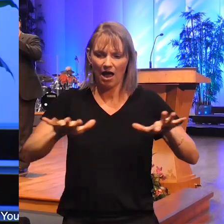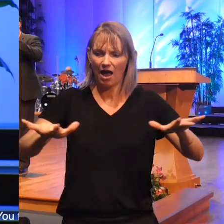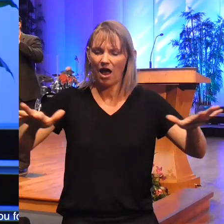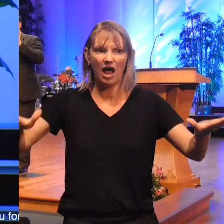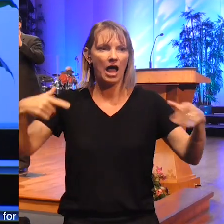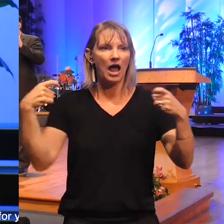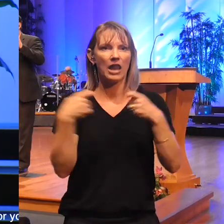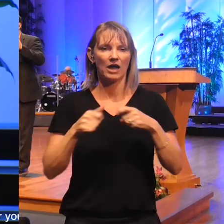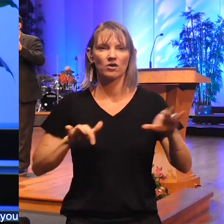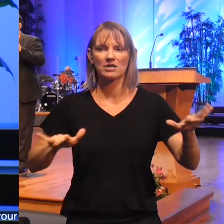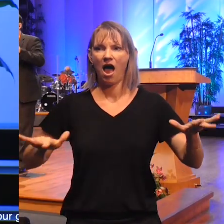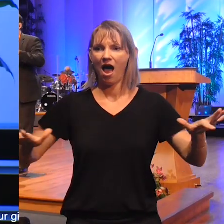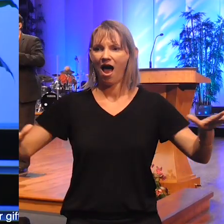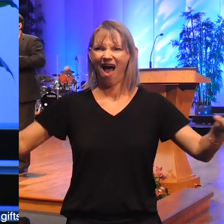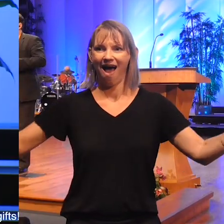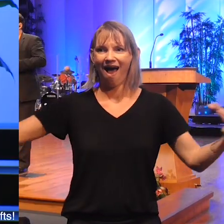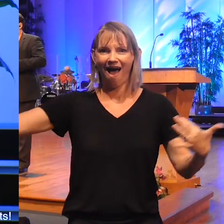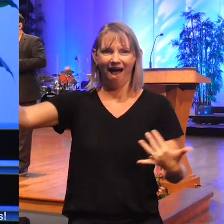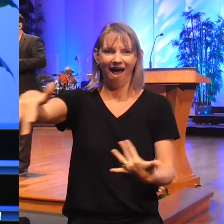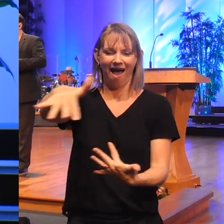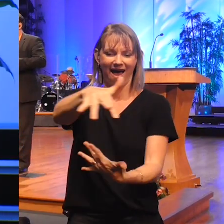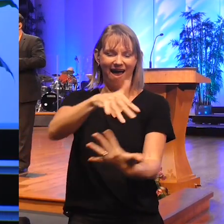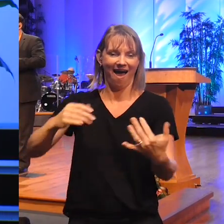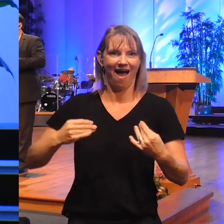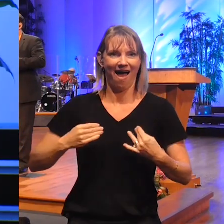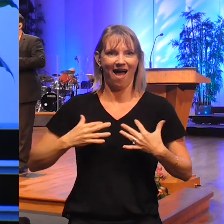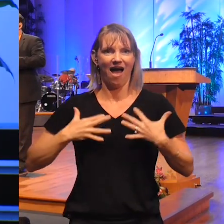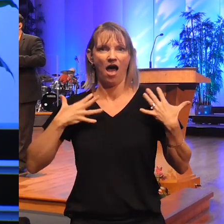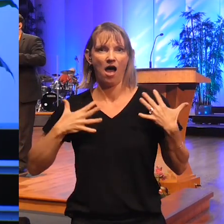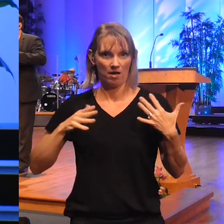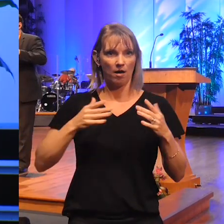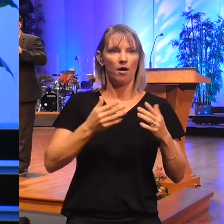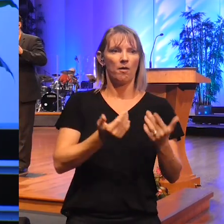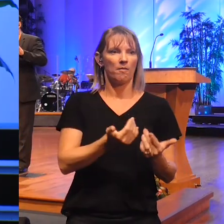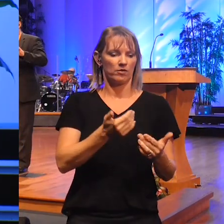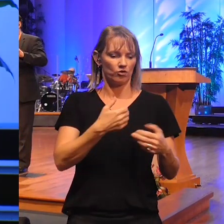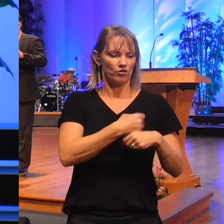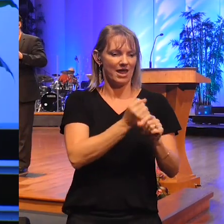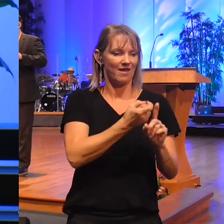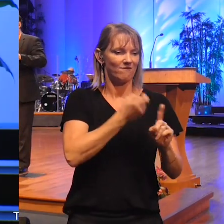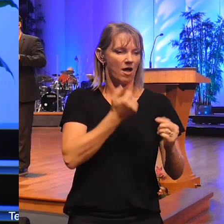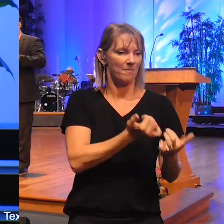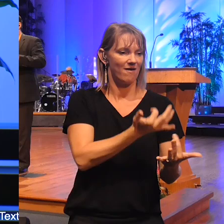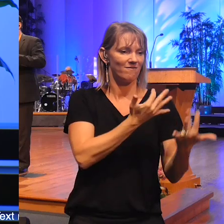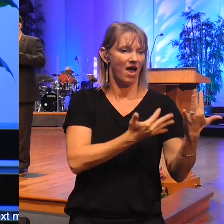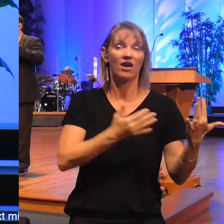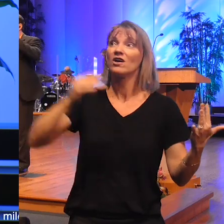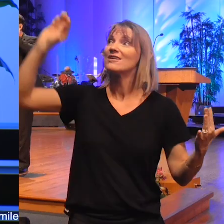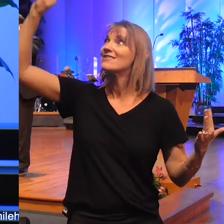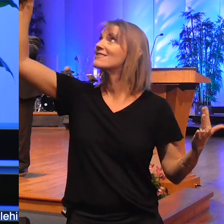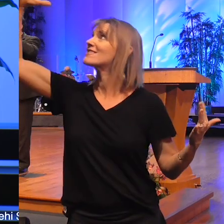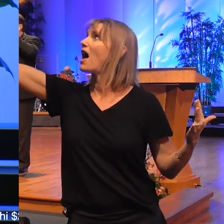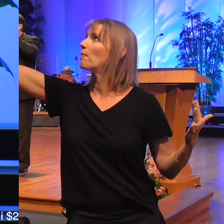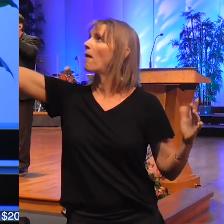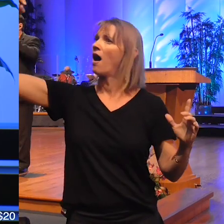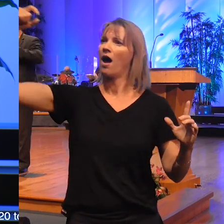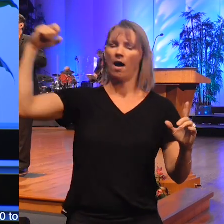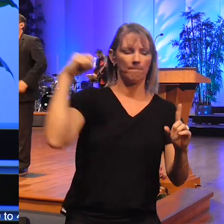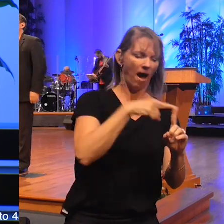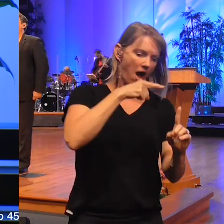Electricity in the room tonight. Born of fire, sparks flying from the